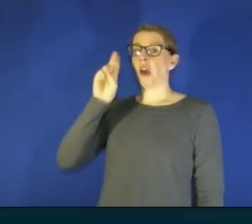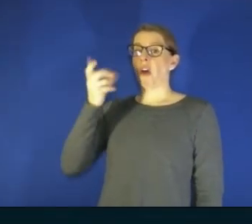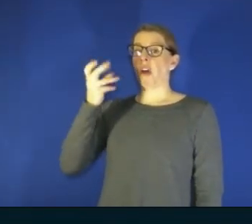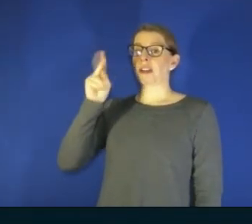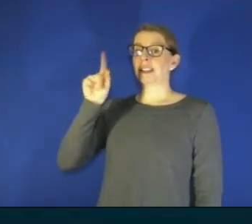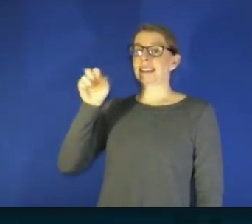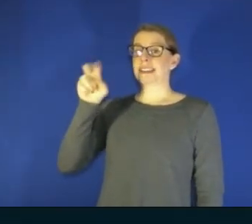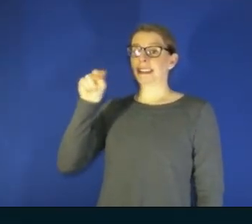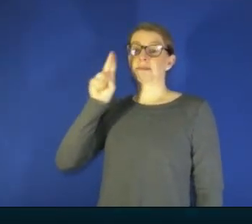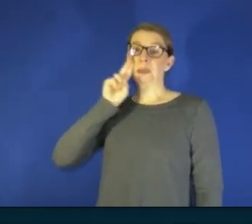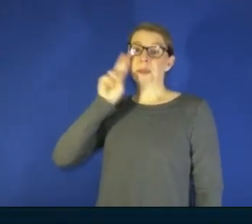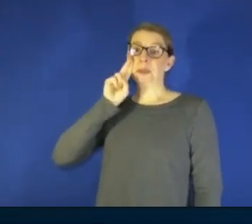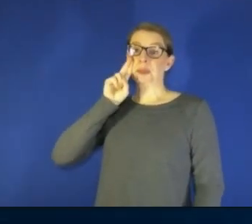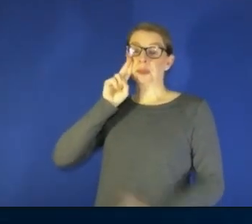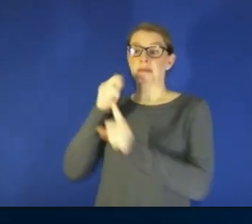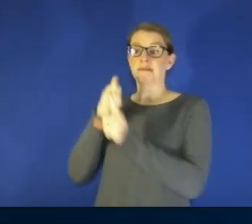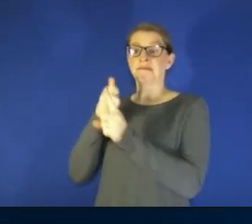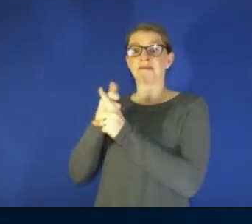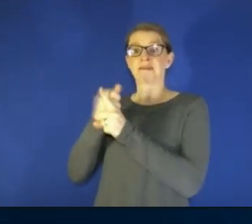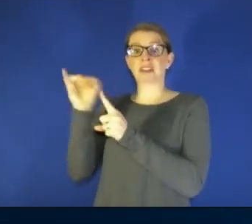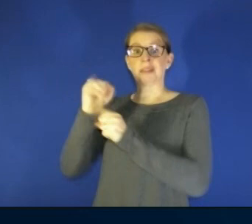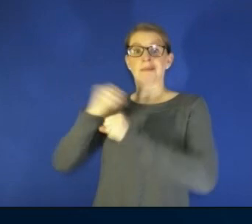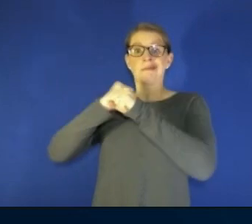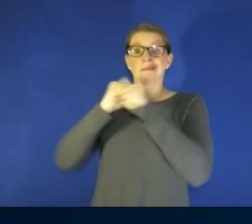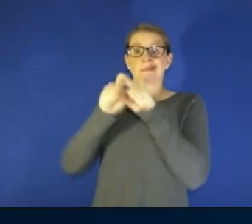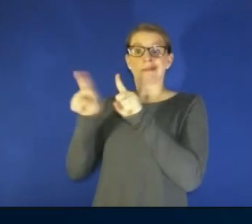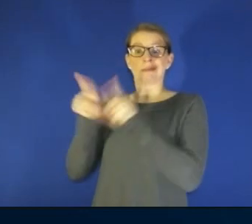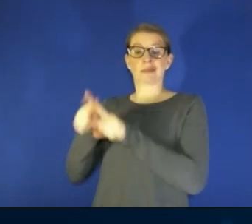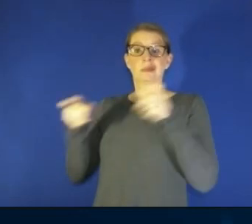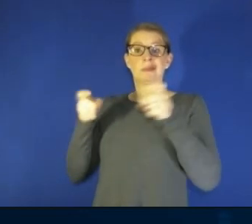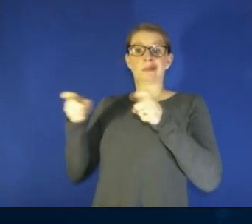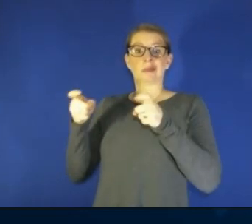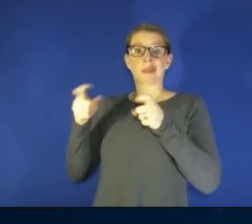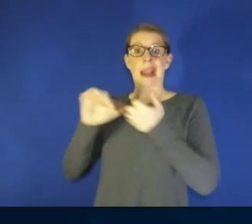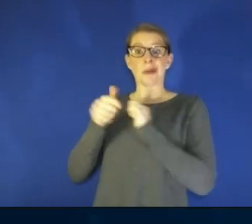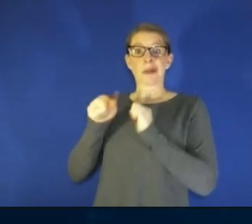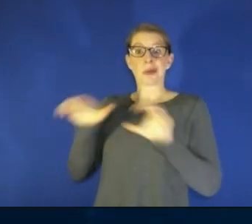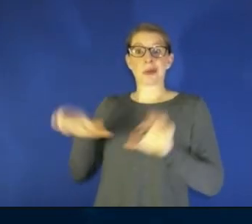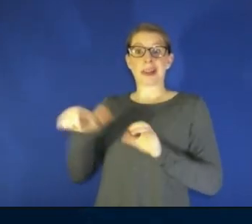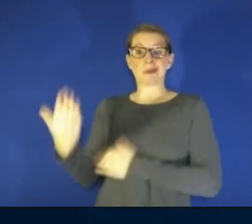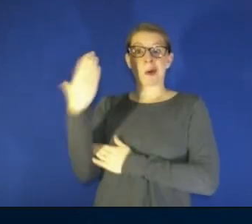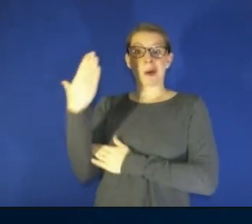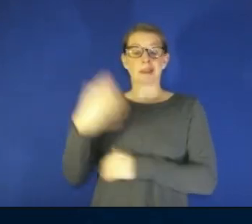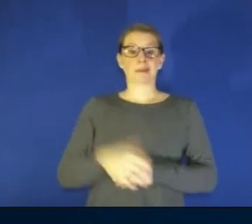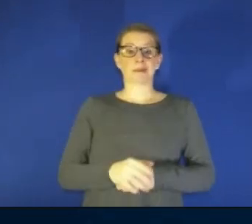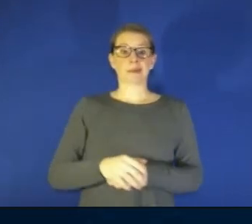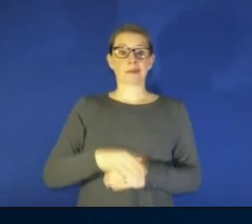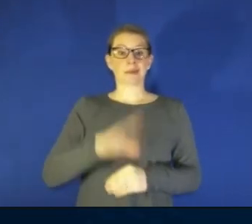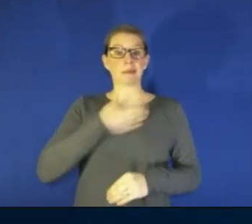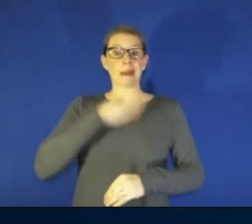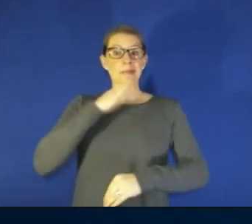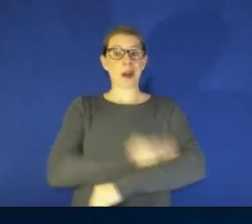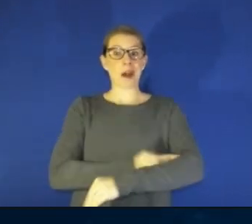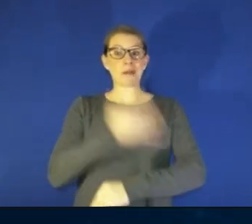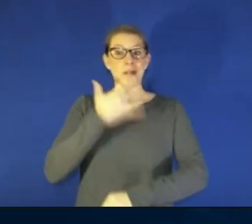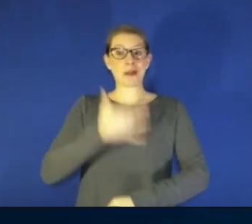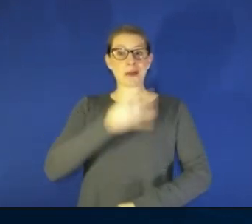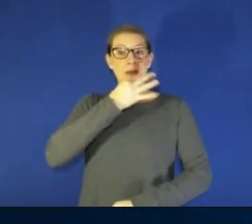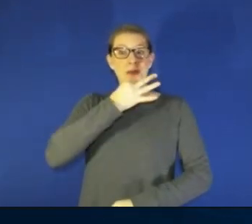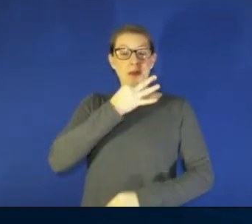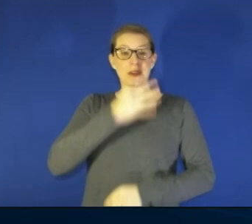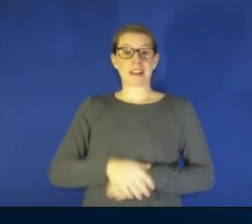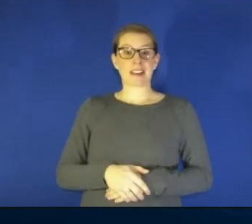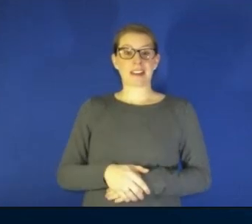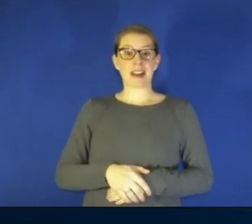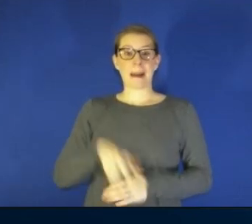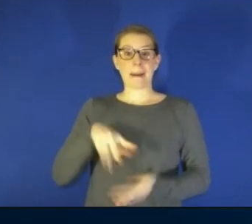Control, joining us on this Monday. How you doing? Good morning. I'm good. Let's get to some numbers. My daughter's birthday's coming up. I think instead of a bouncy house, I'll